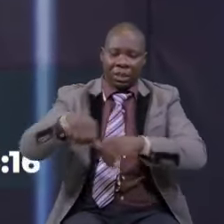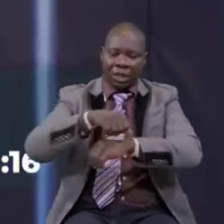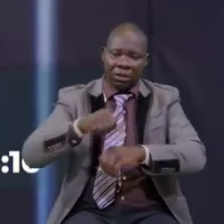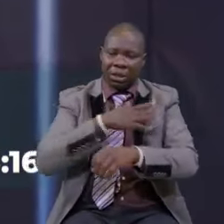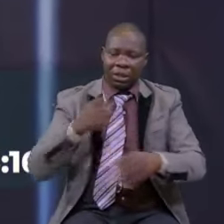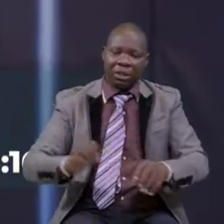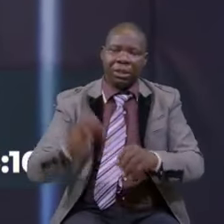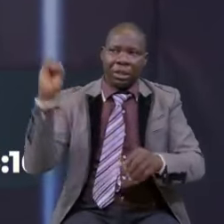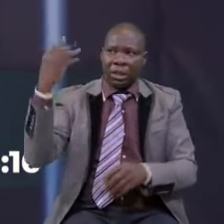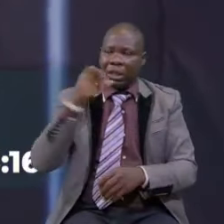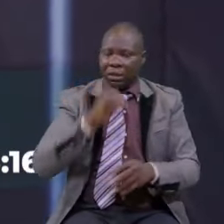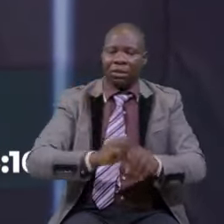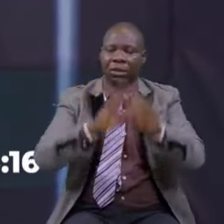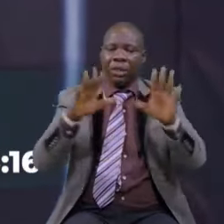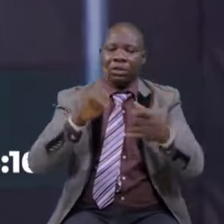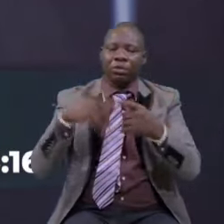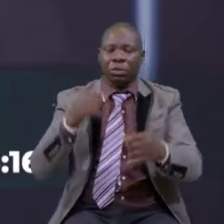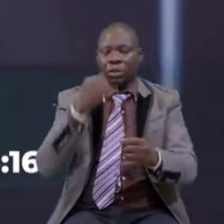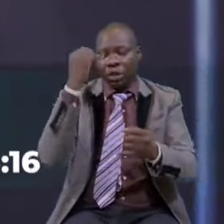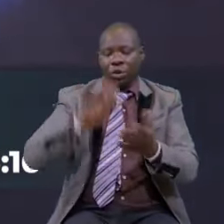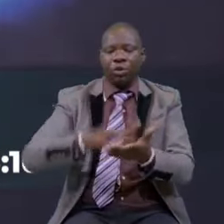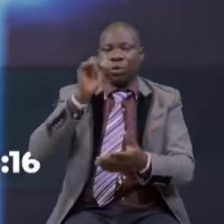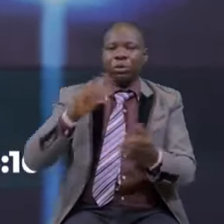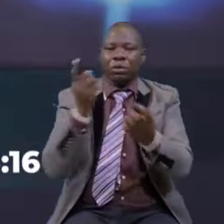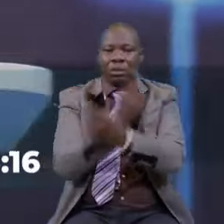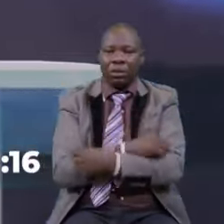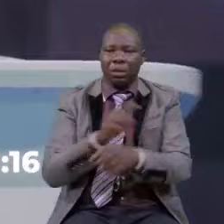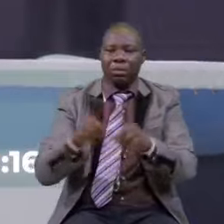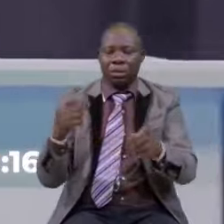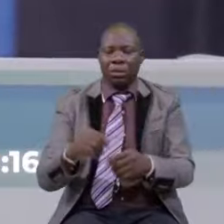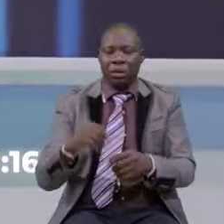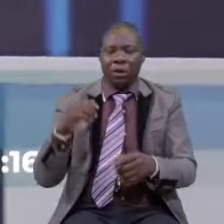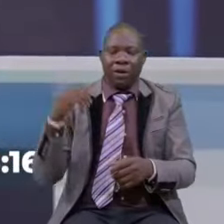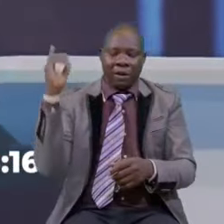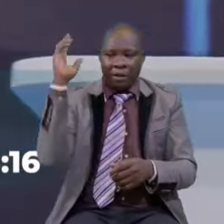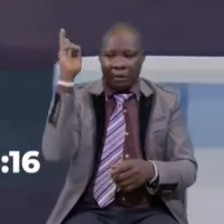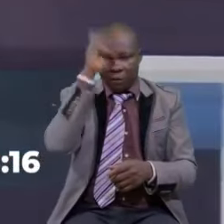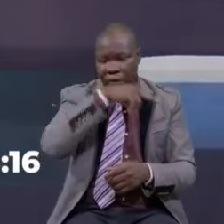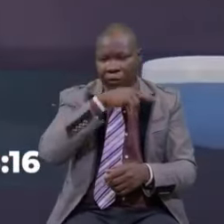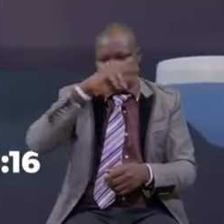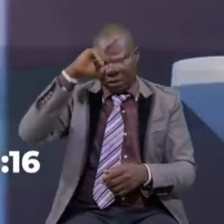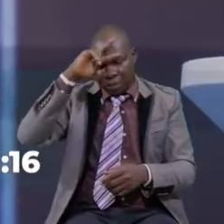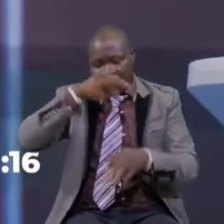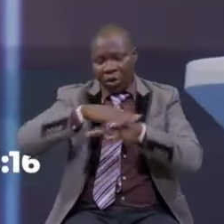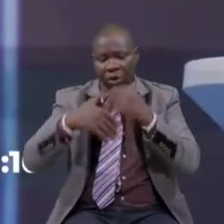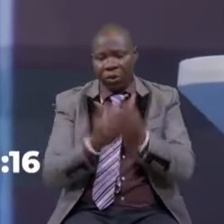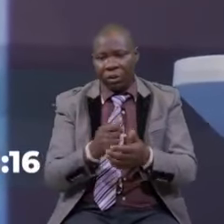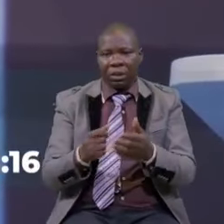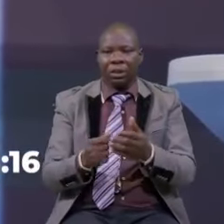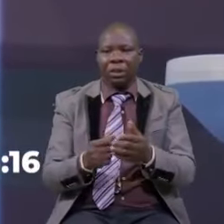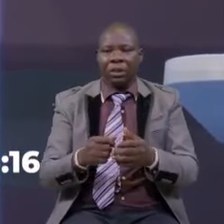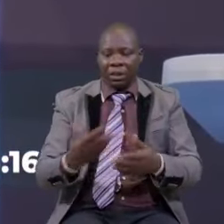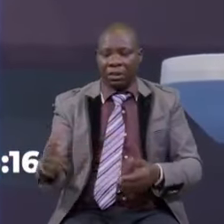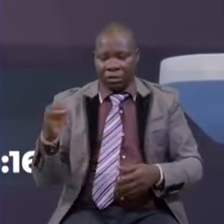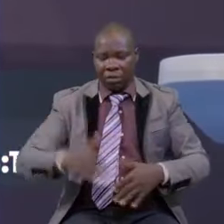the glorious day. But the foolish virgins, all the things of life dry up the anointing, dry up